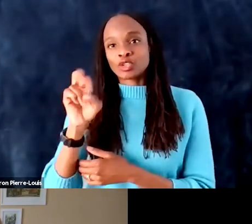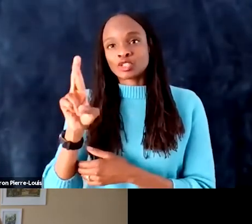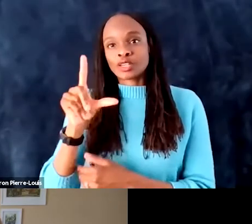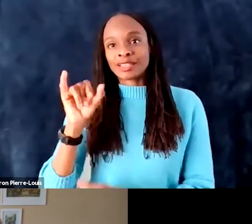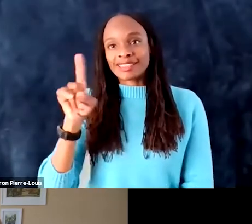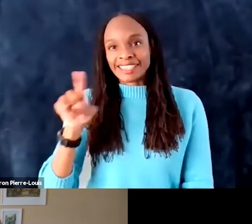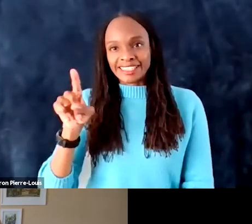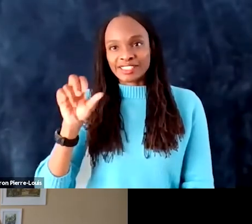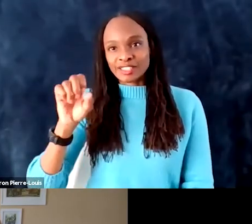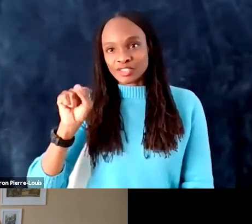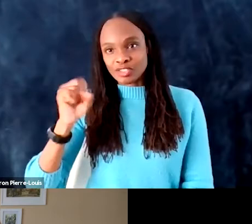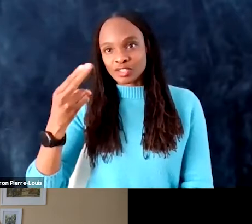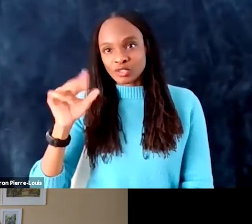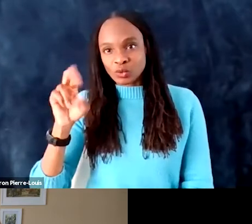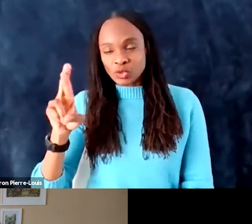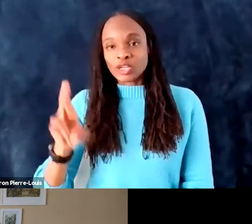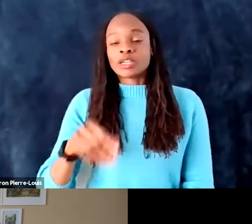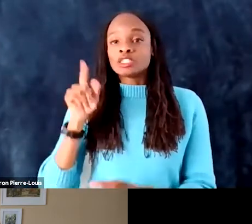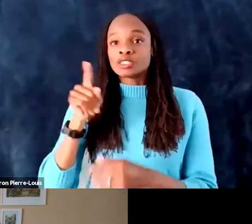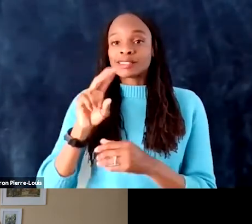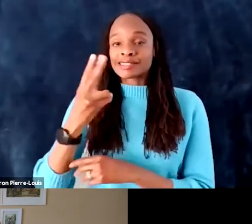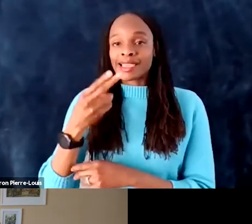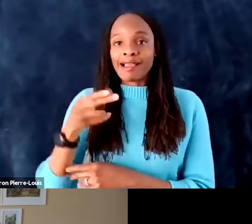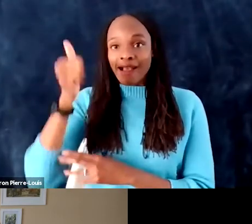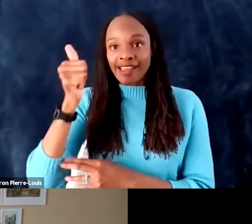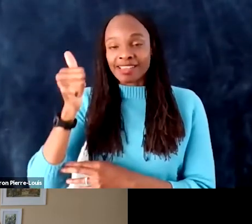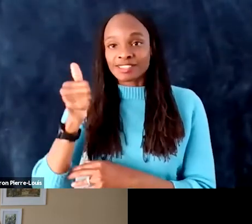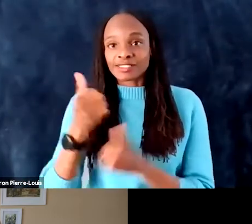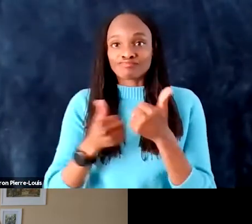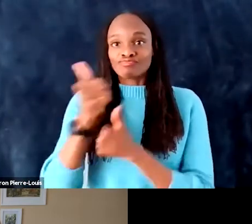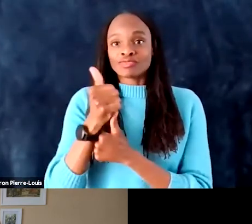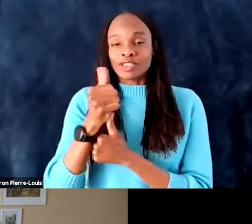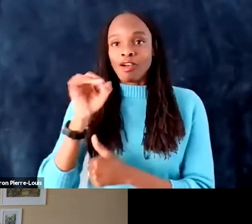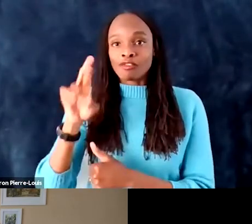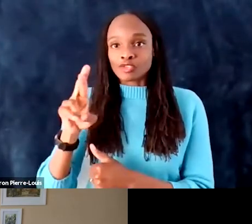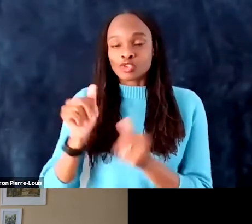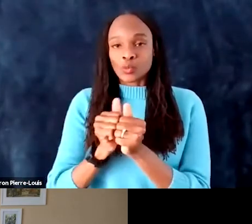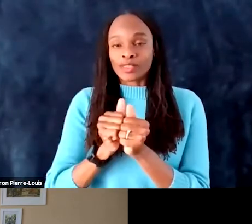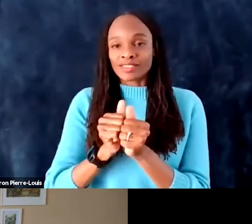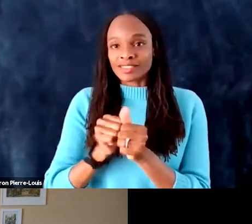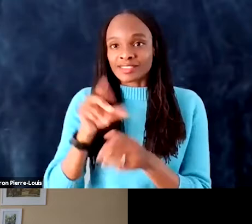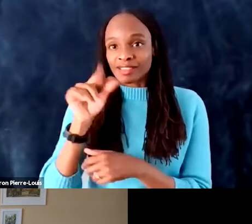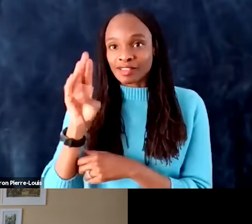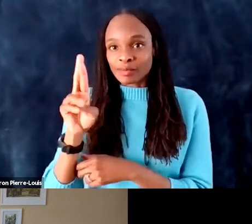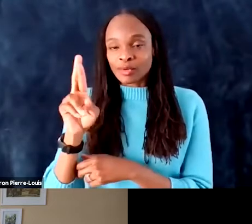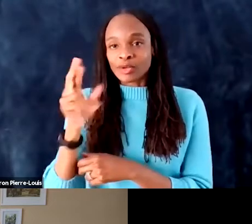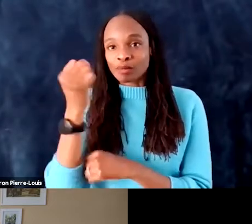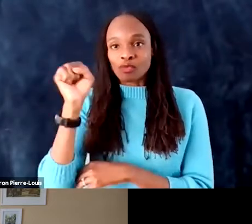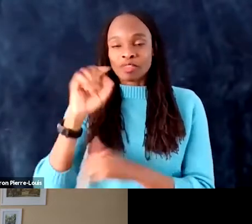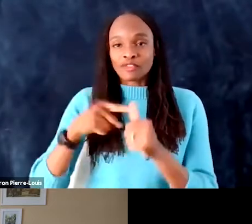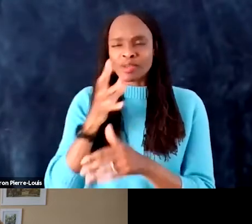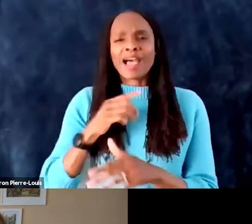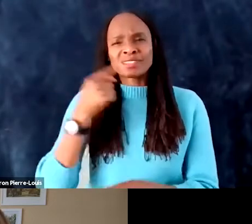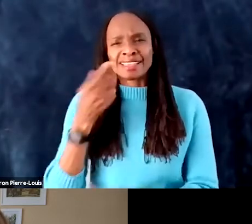her role, Liz is the second highest ranking officer in the American labor movement, the first woman elected to that position. Let me just say that again